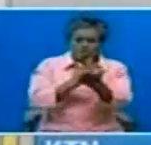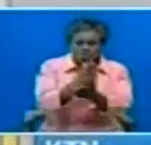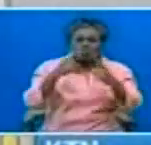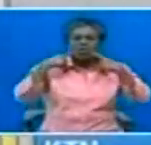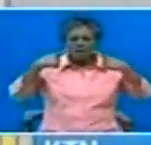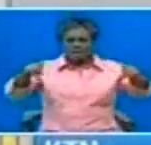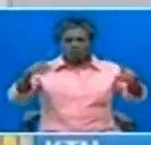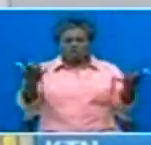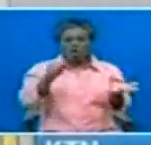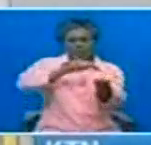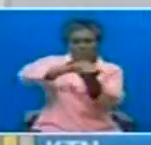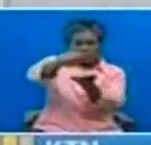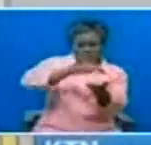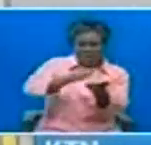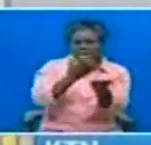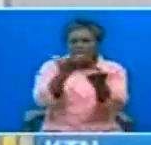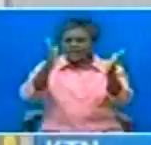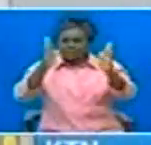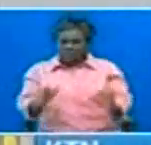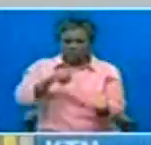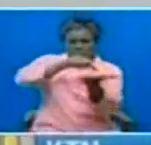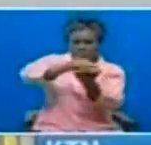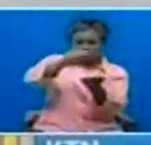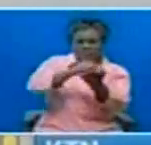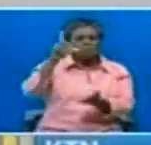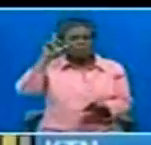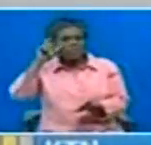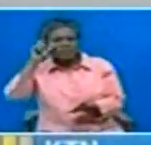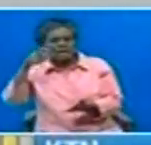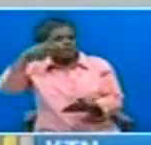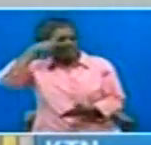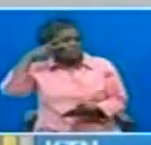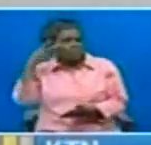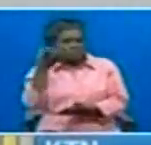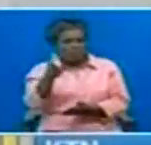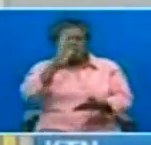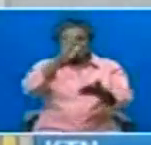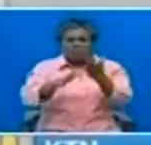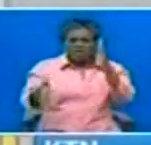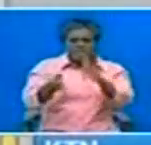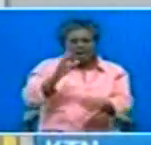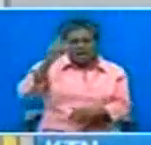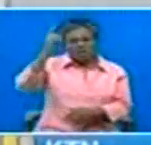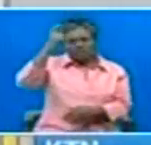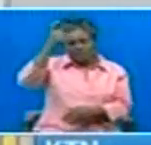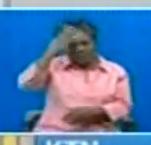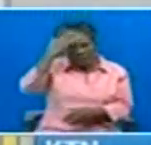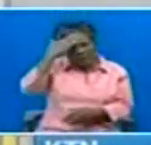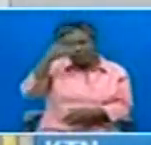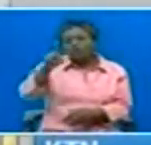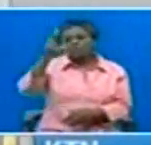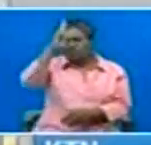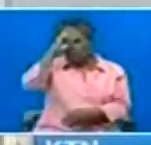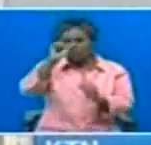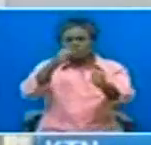or publications. Anyone who publishes photographs of victims of terrorism without the consent of the police can be